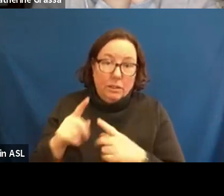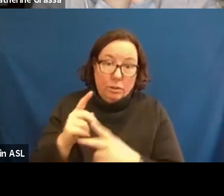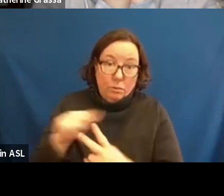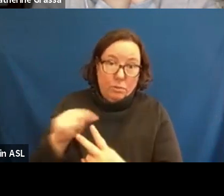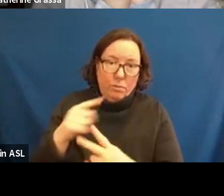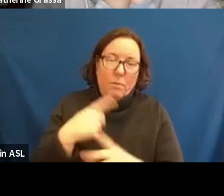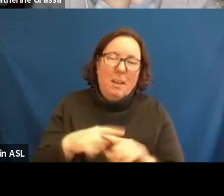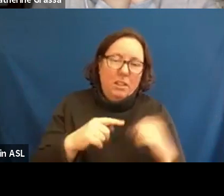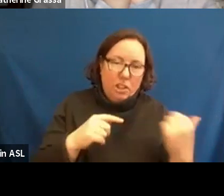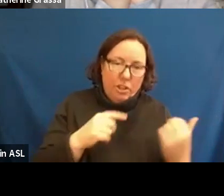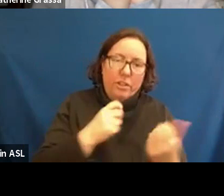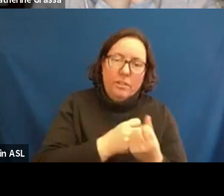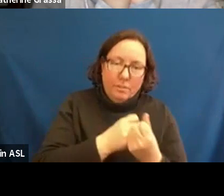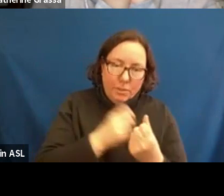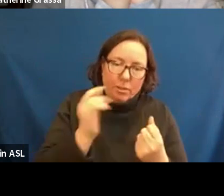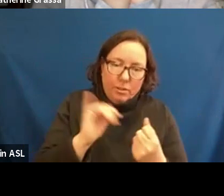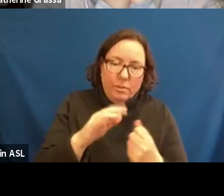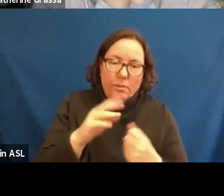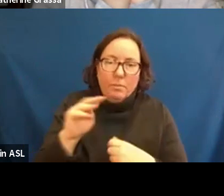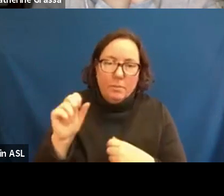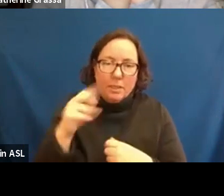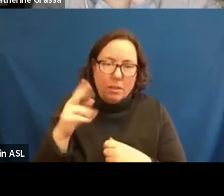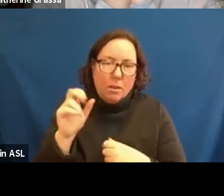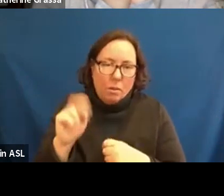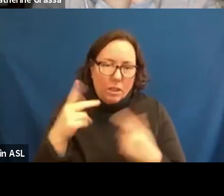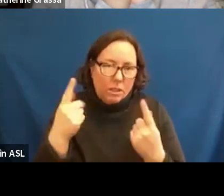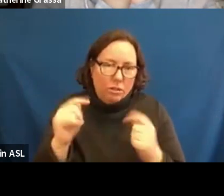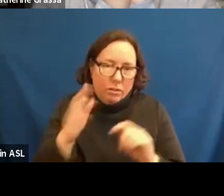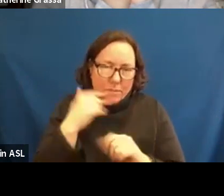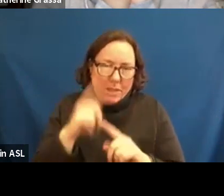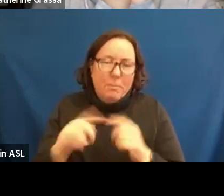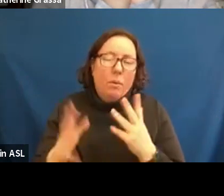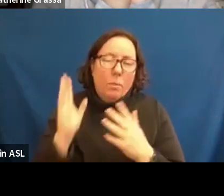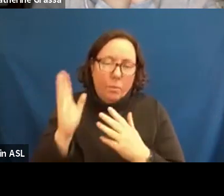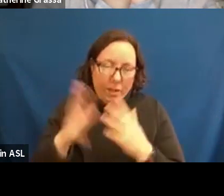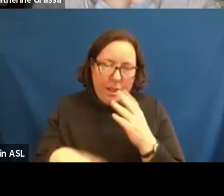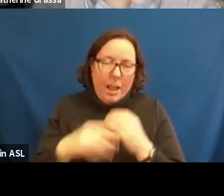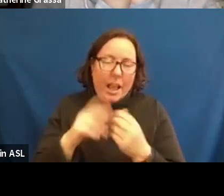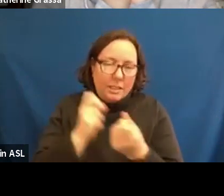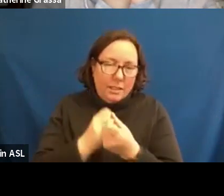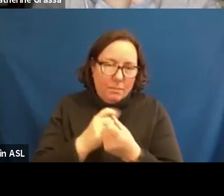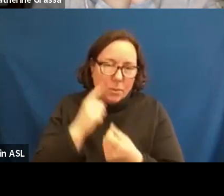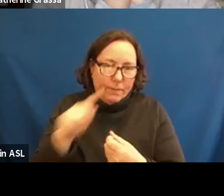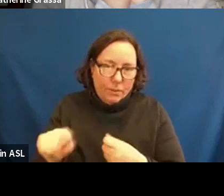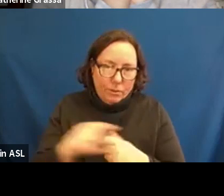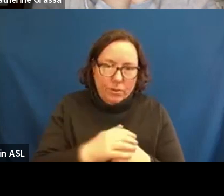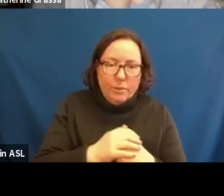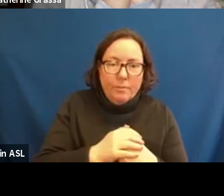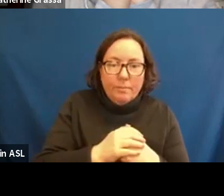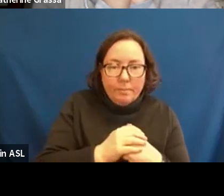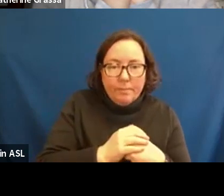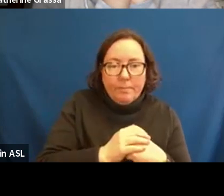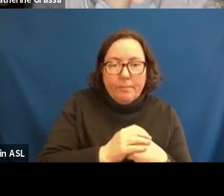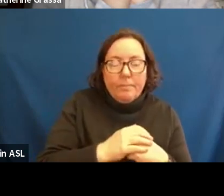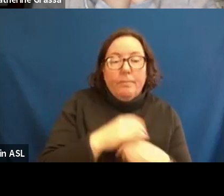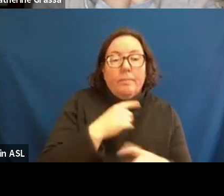Hogan will do her best, but we're also going to have some additional supports to help with that so we can get our questions answered.